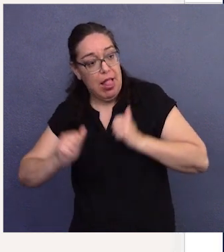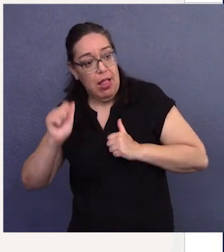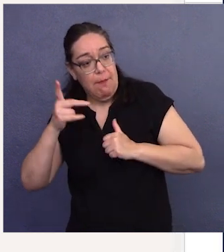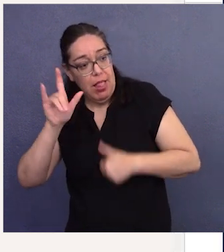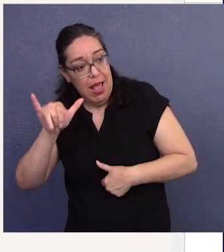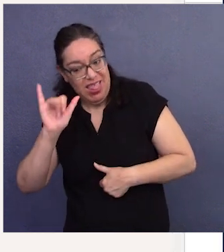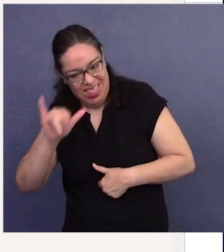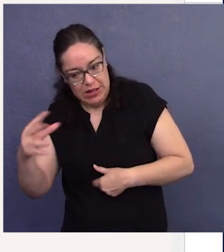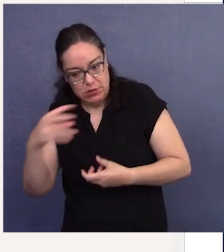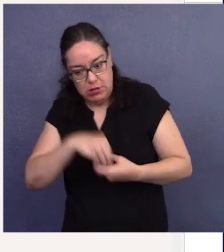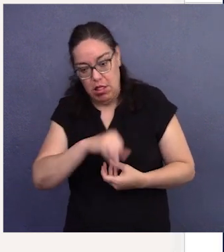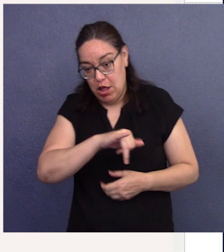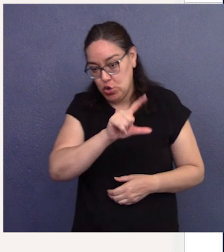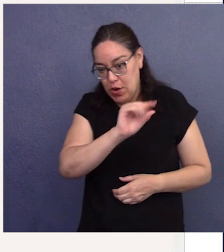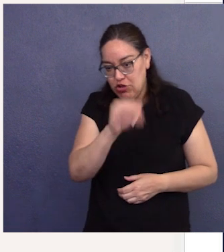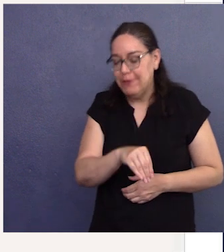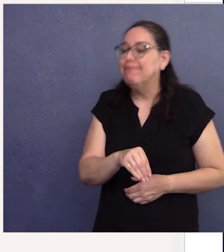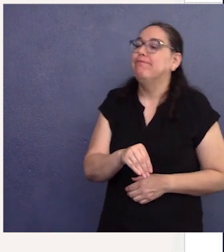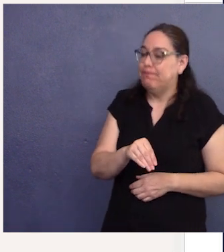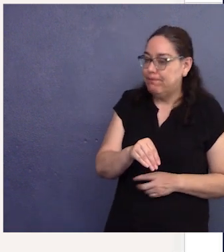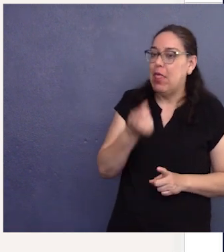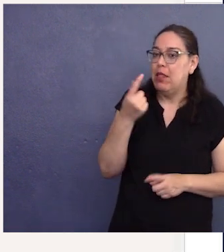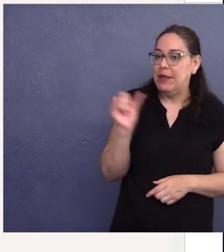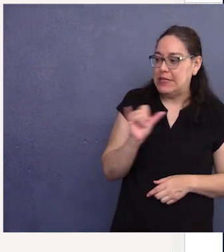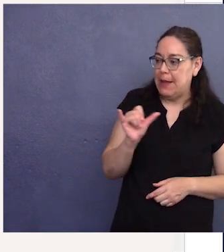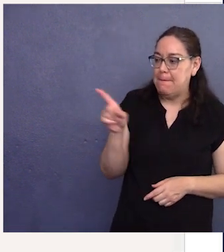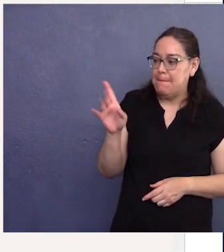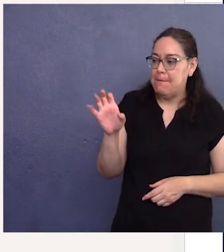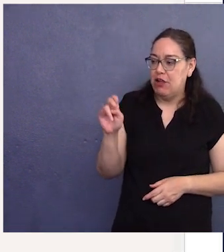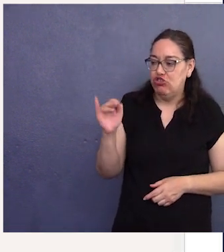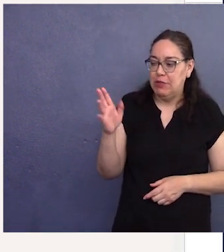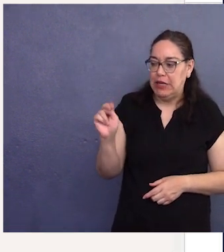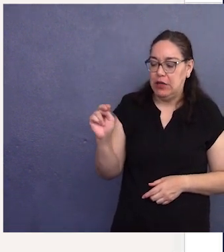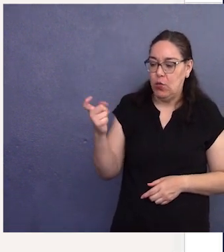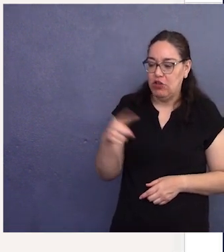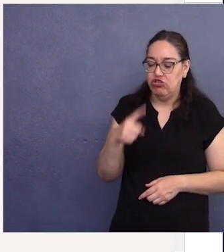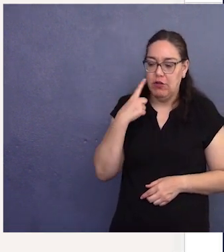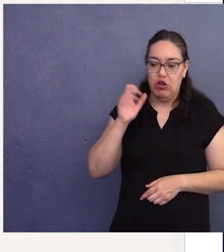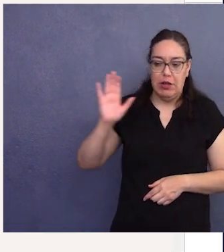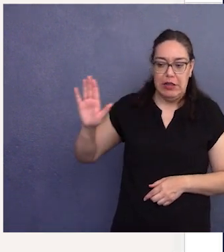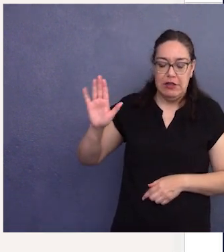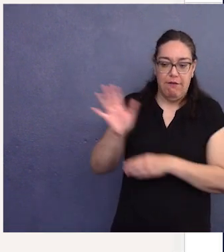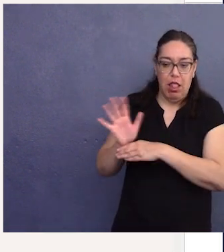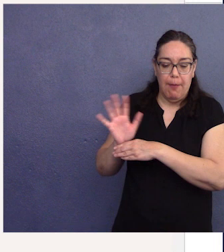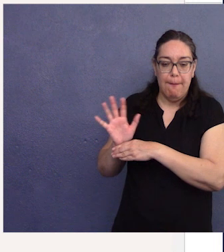included in the 20%? Yeah, that's kind of similar to what Benjamin was asking for his